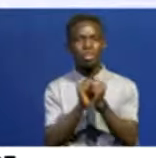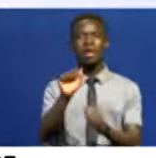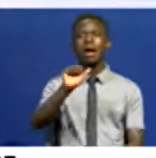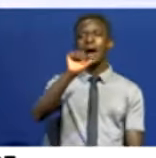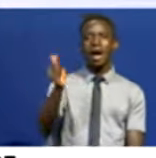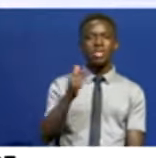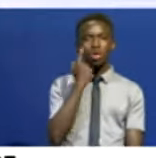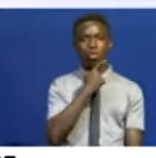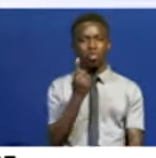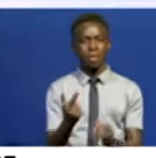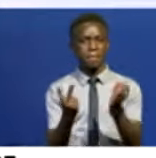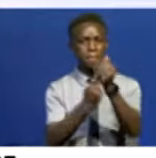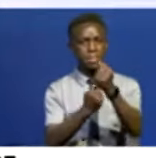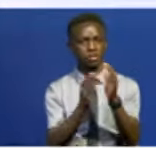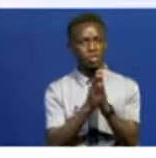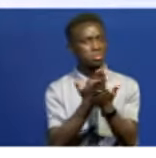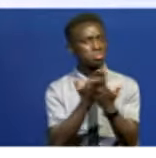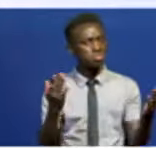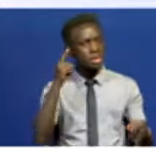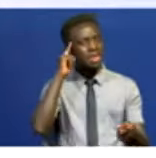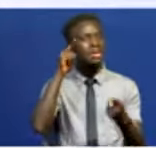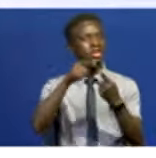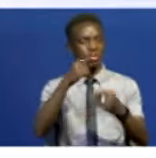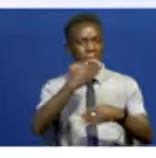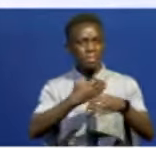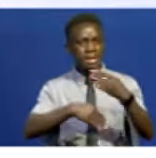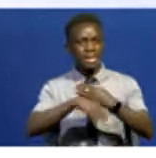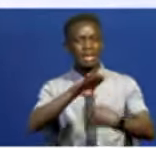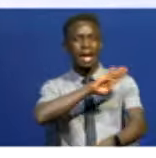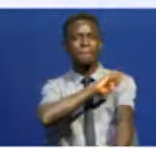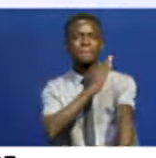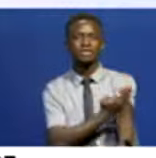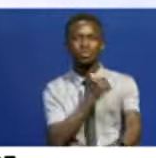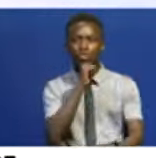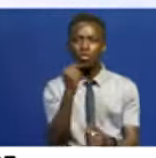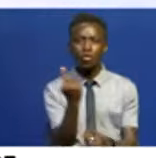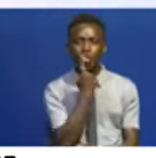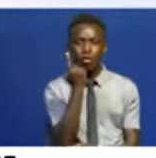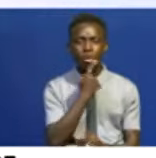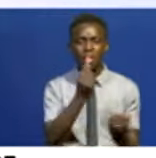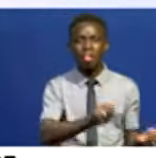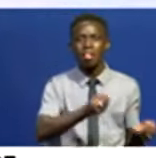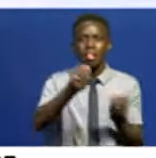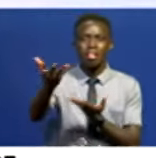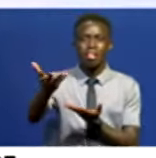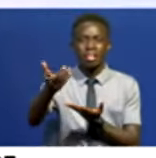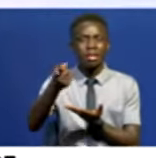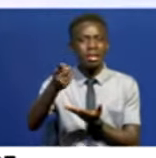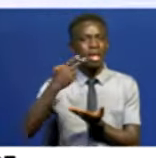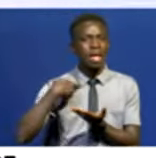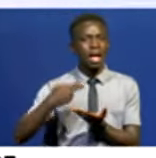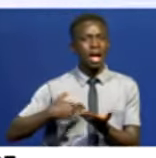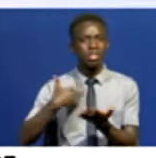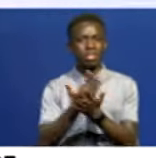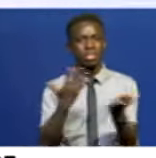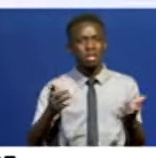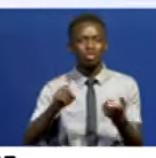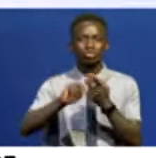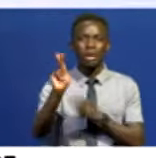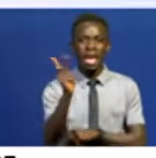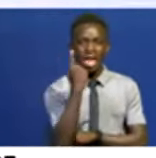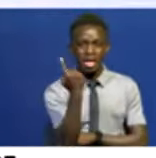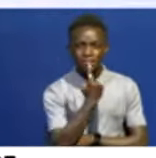to build capacities that would not only supply products, health products to Kenya, but